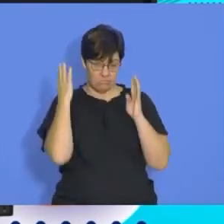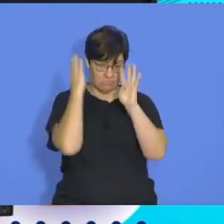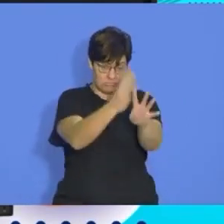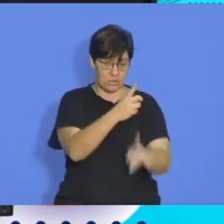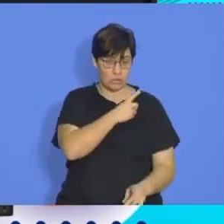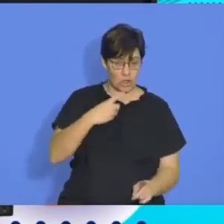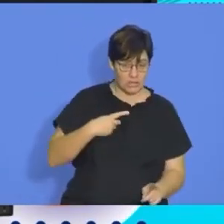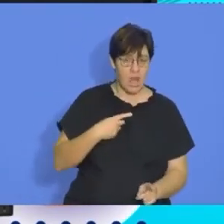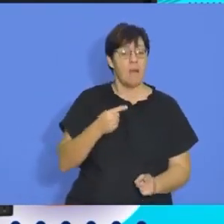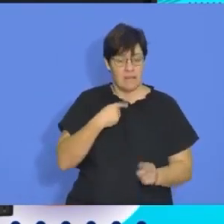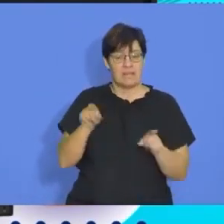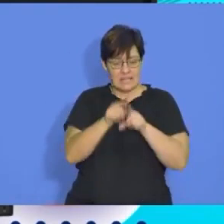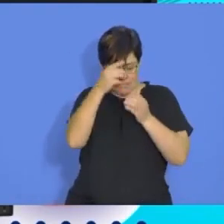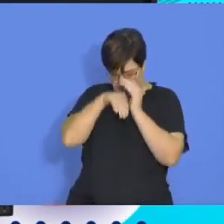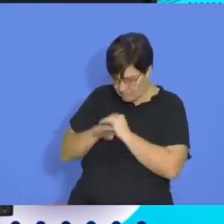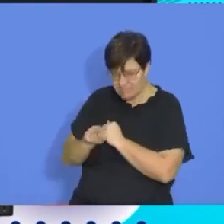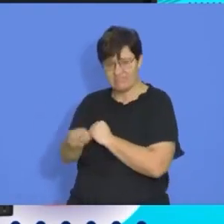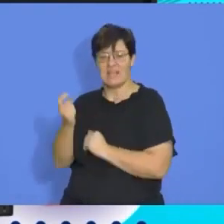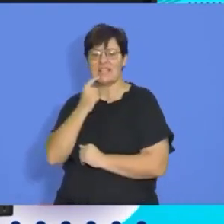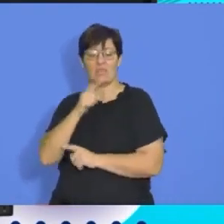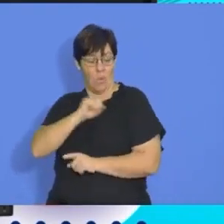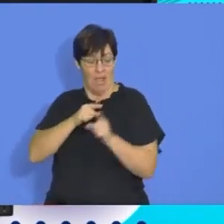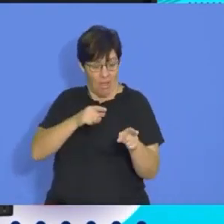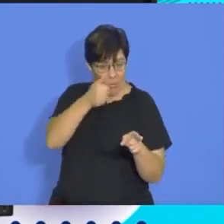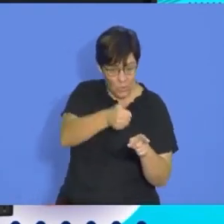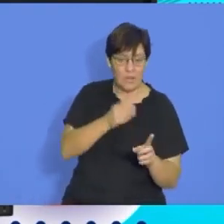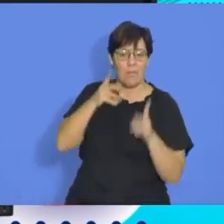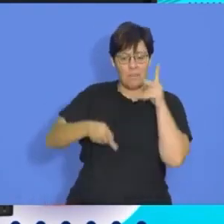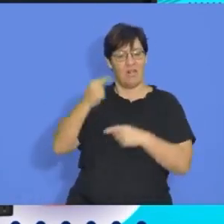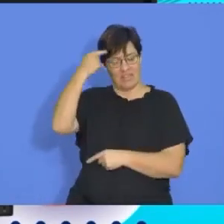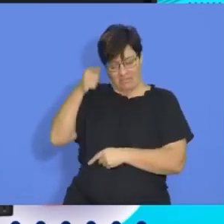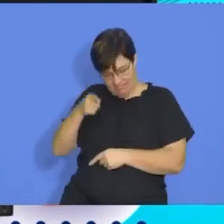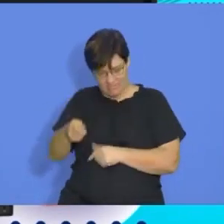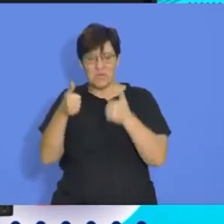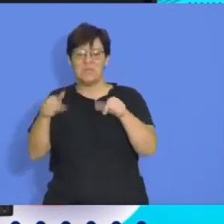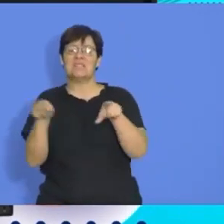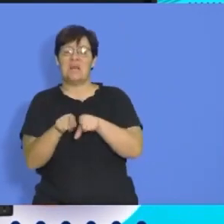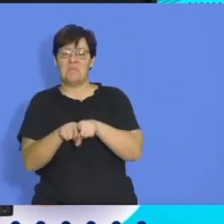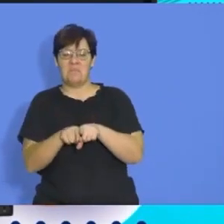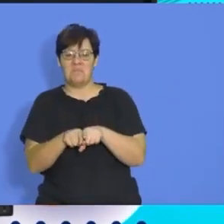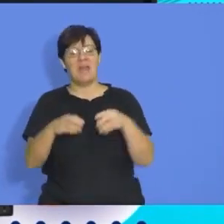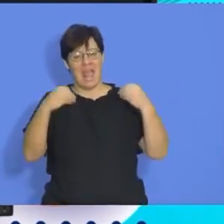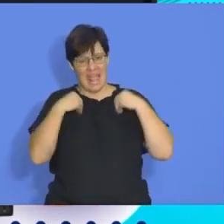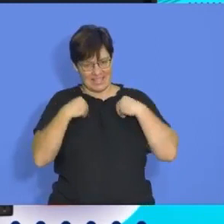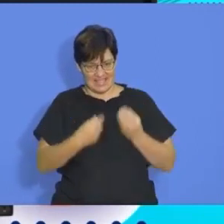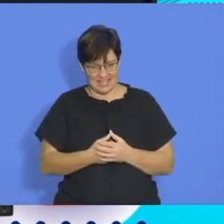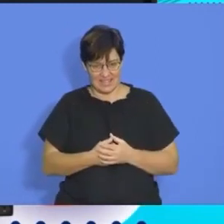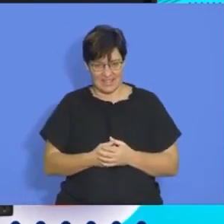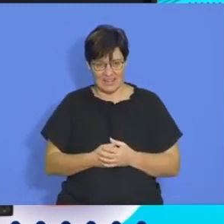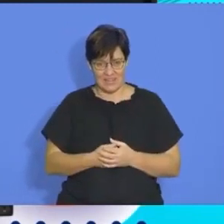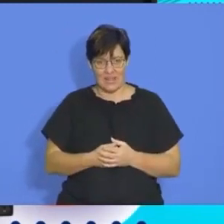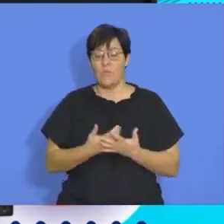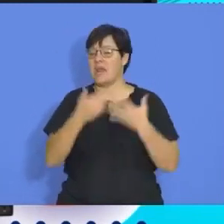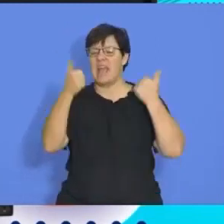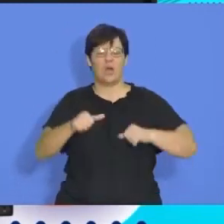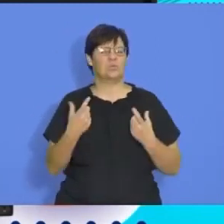brings that goodwill, that good name into the business. So this is this is actually an asset. I know we don't really do